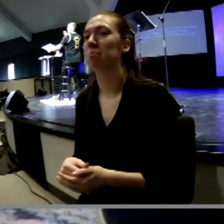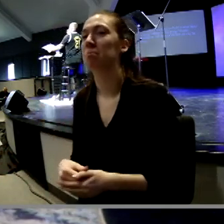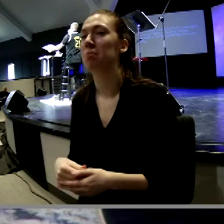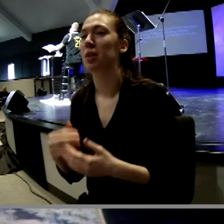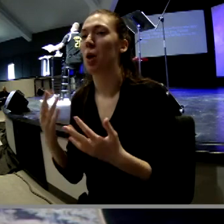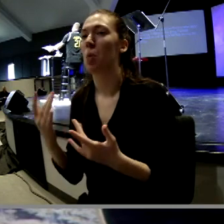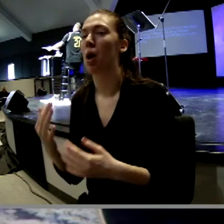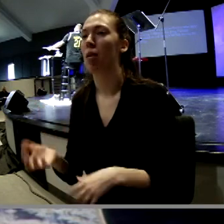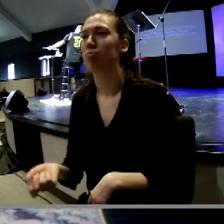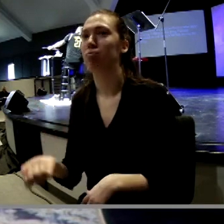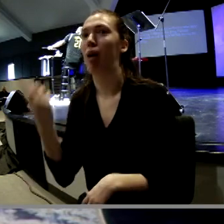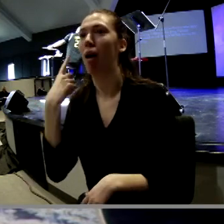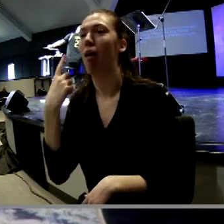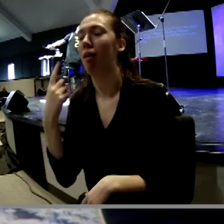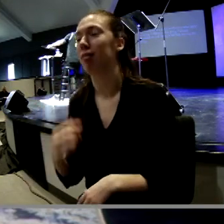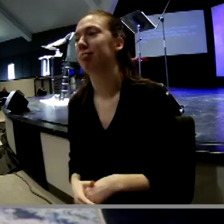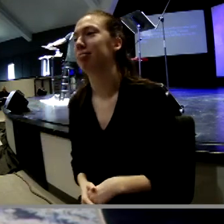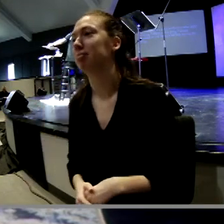Eric?